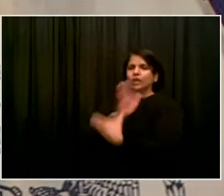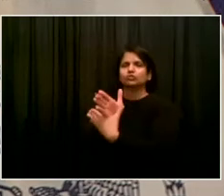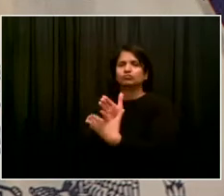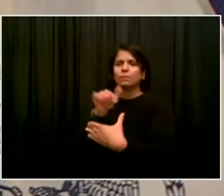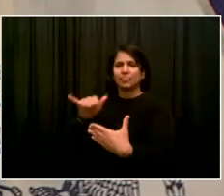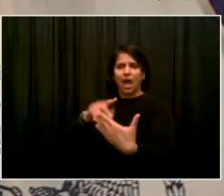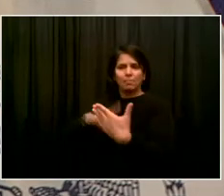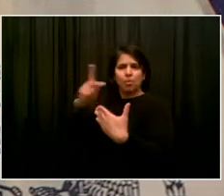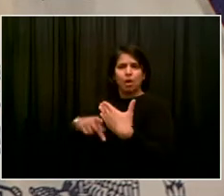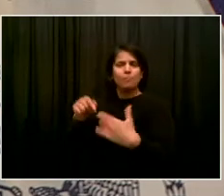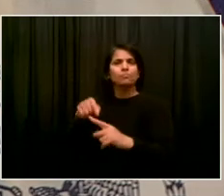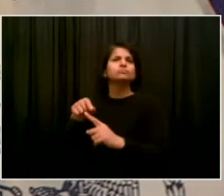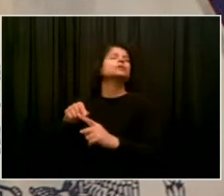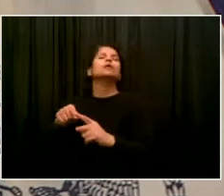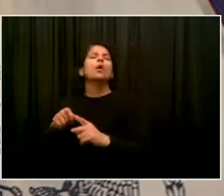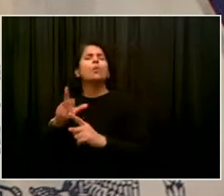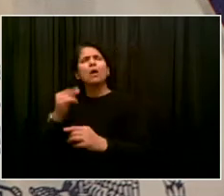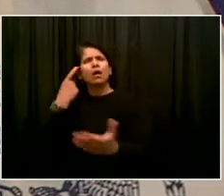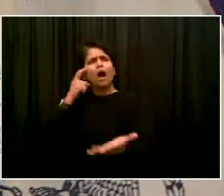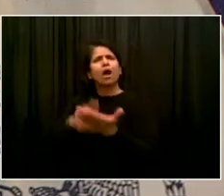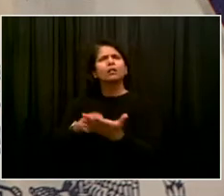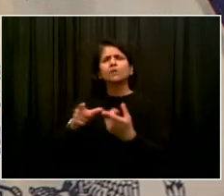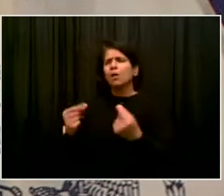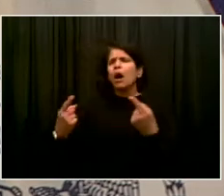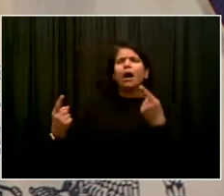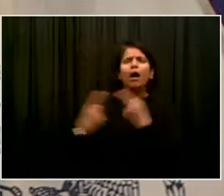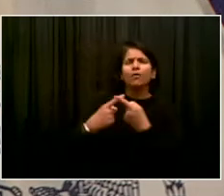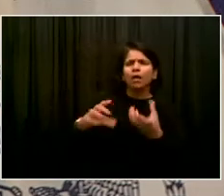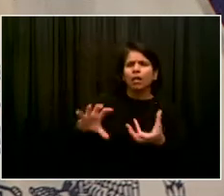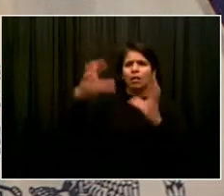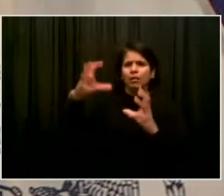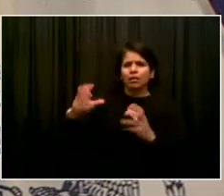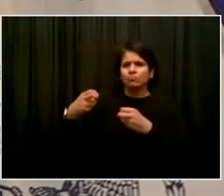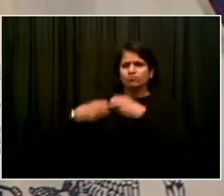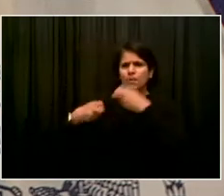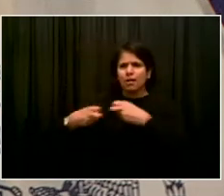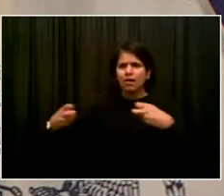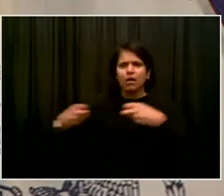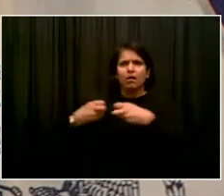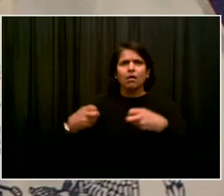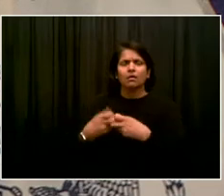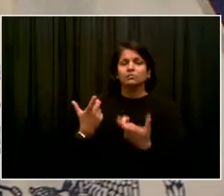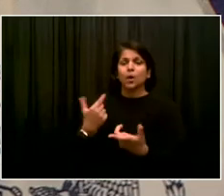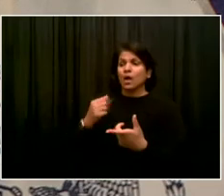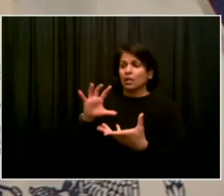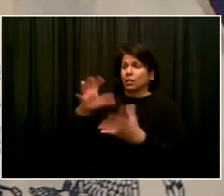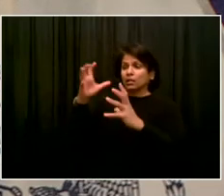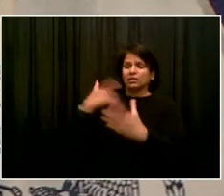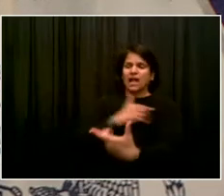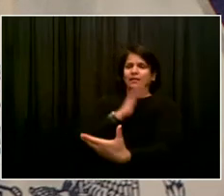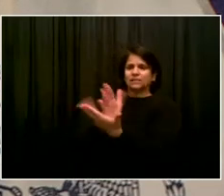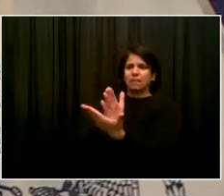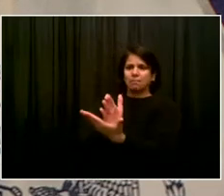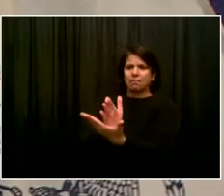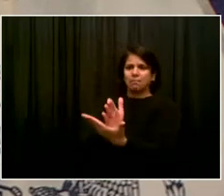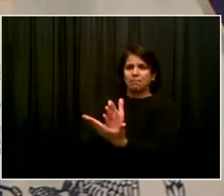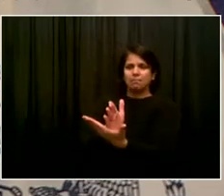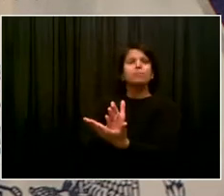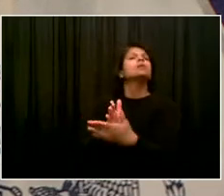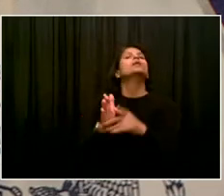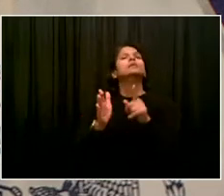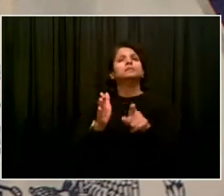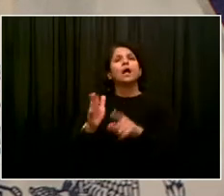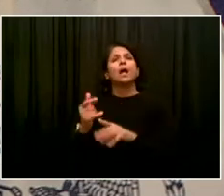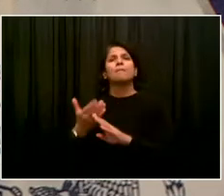happens, steering young people in positive paths. It was crucial to me that we document this and